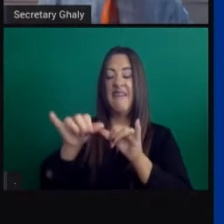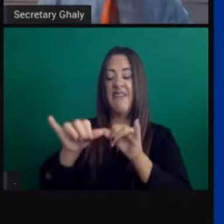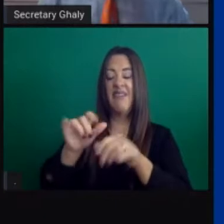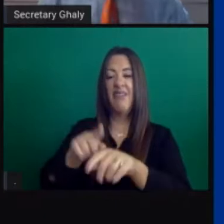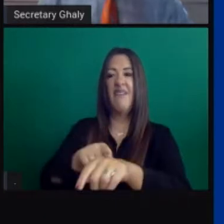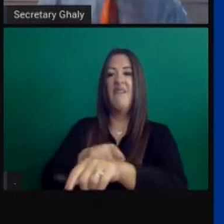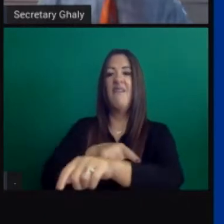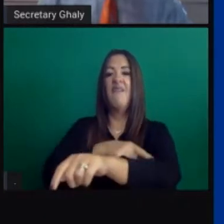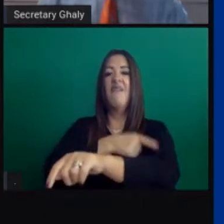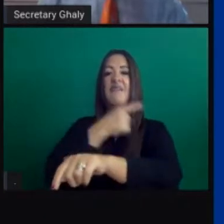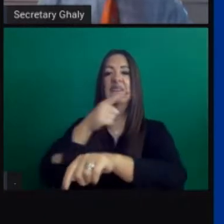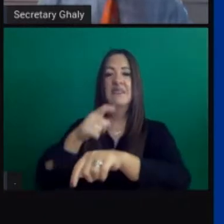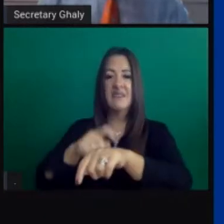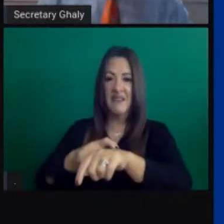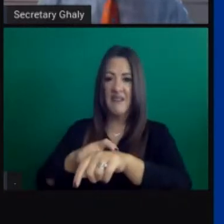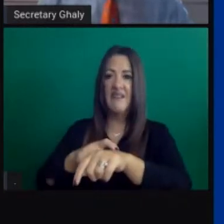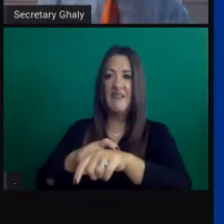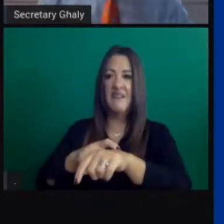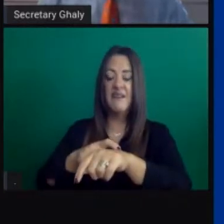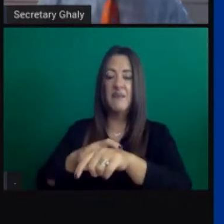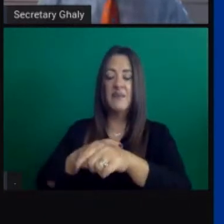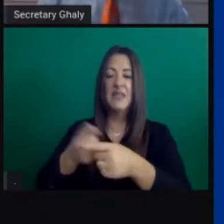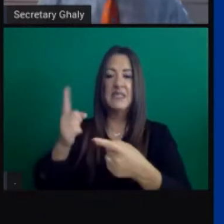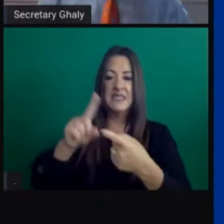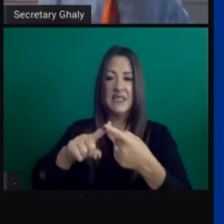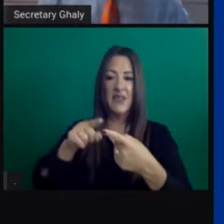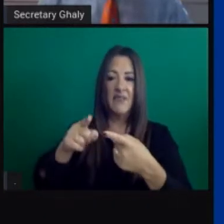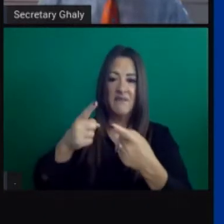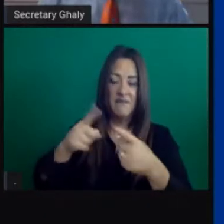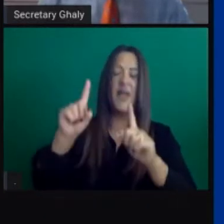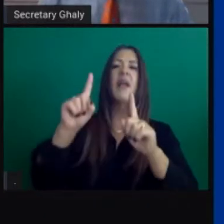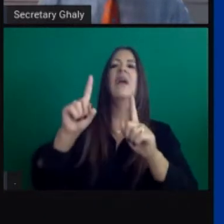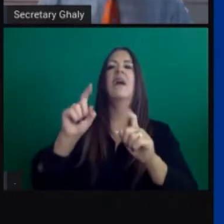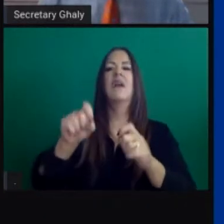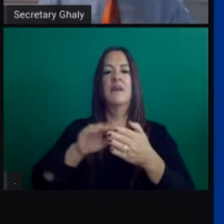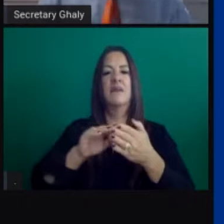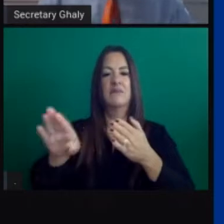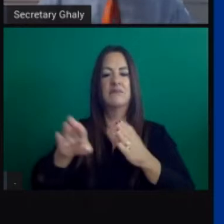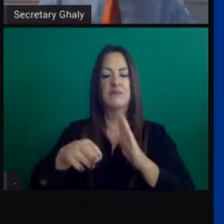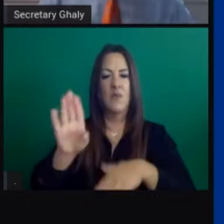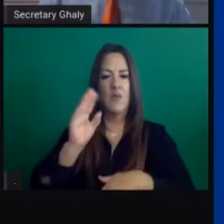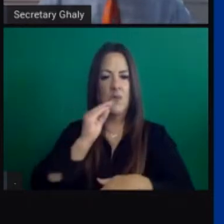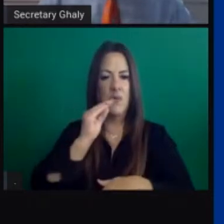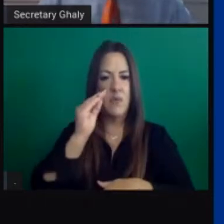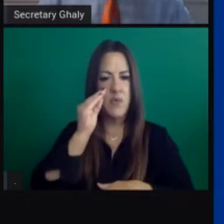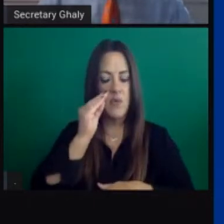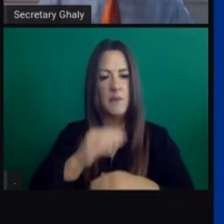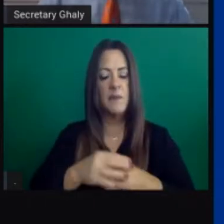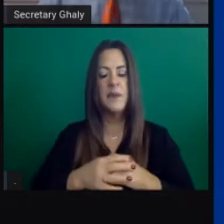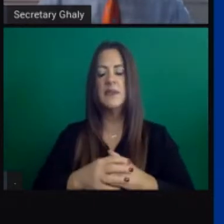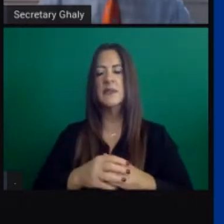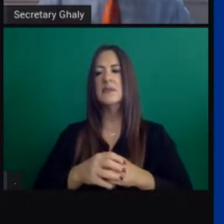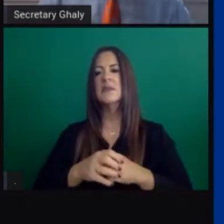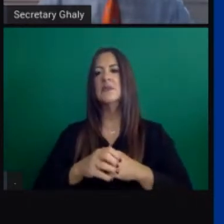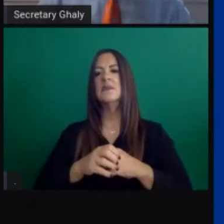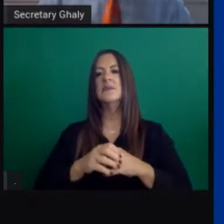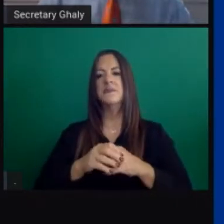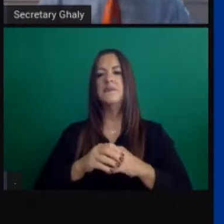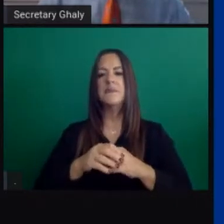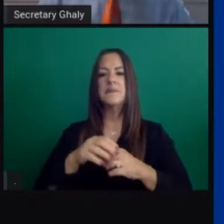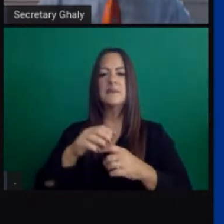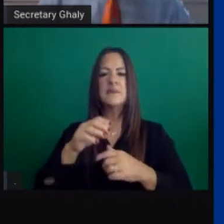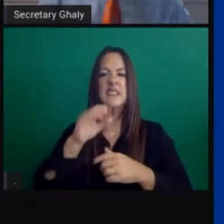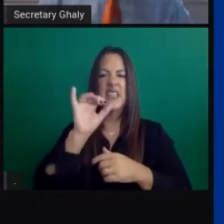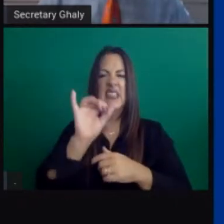before they're able to be discharged out of the ICU, and that is addressed in this